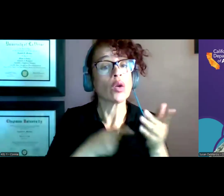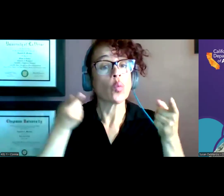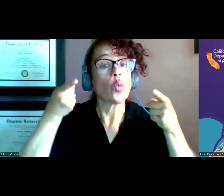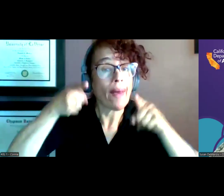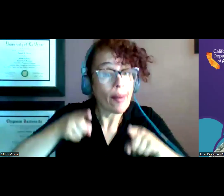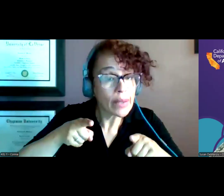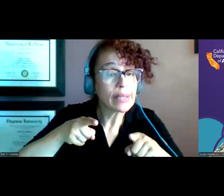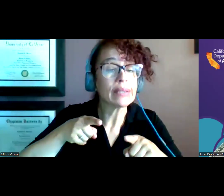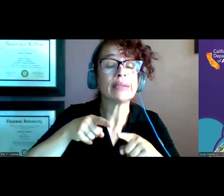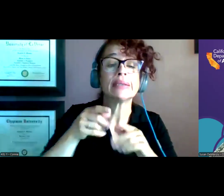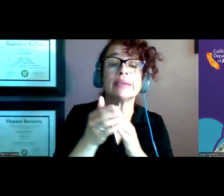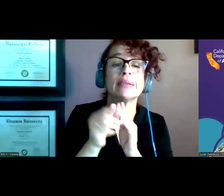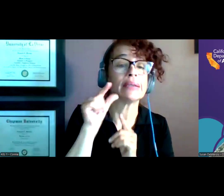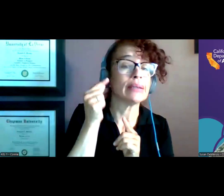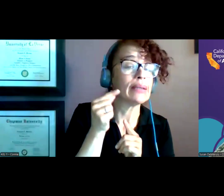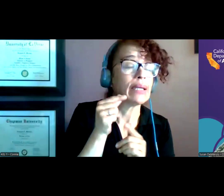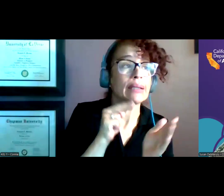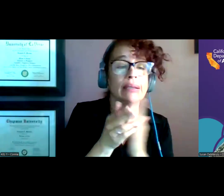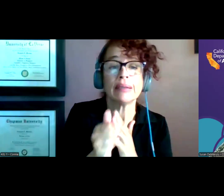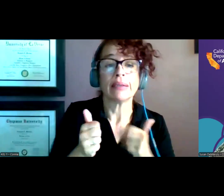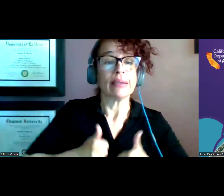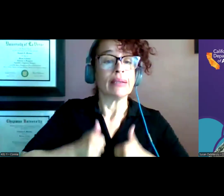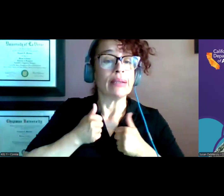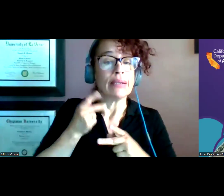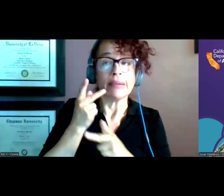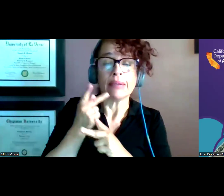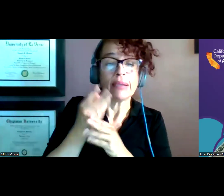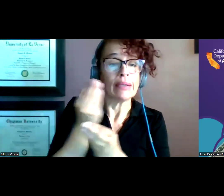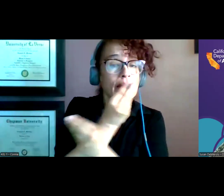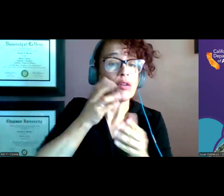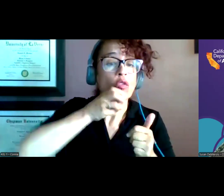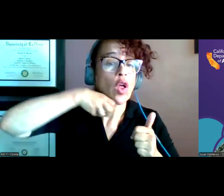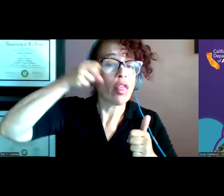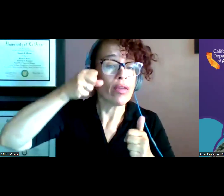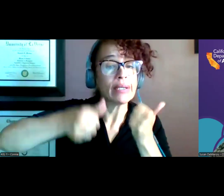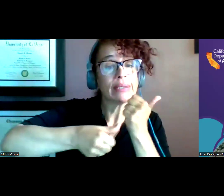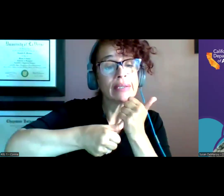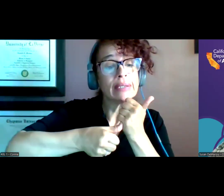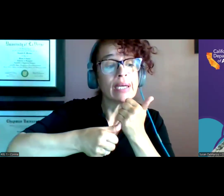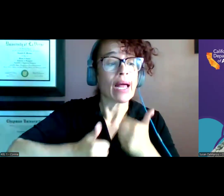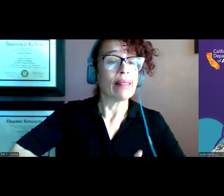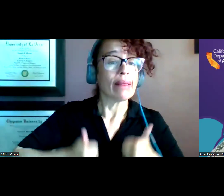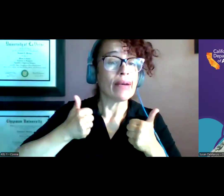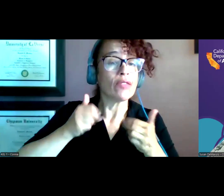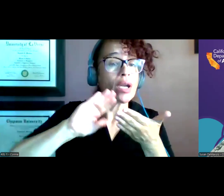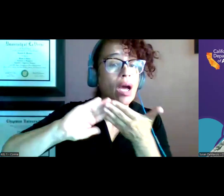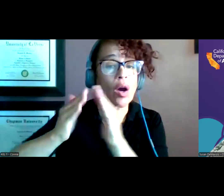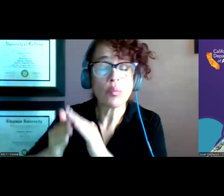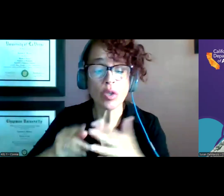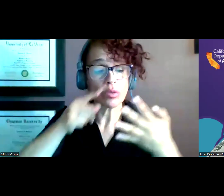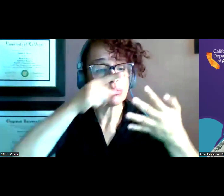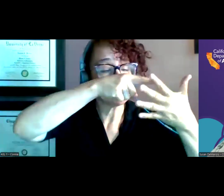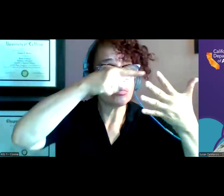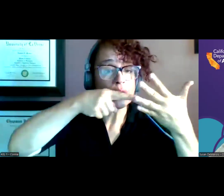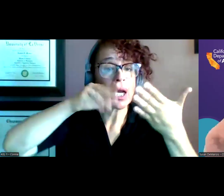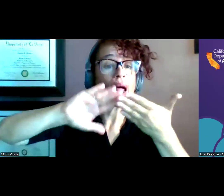happening in skilled nursing facilities, residential care facilities for the elderly, assisted living communities, and